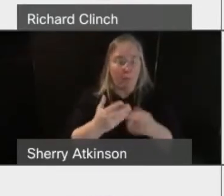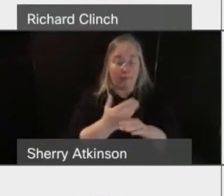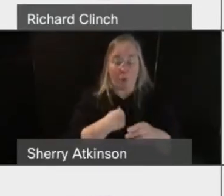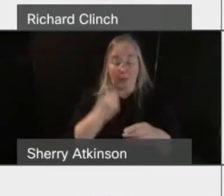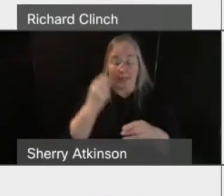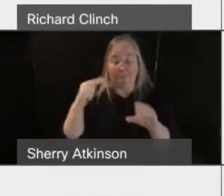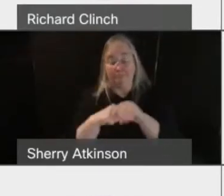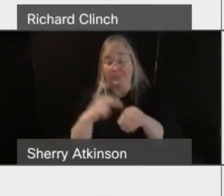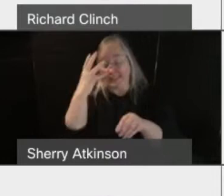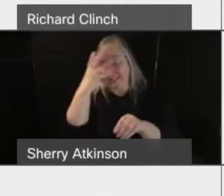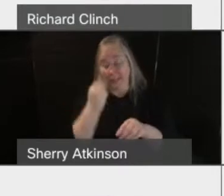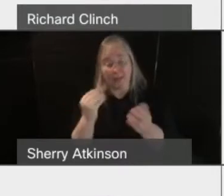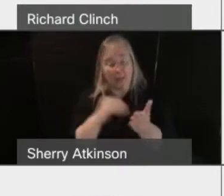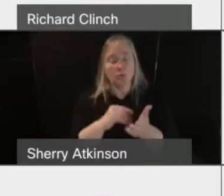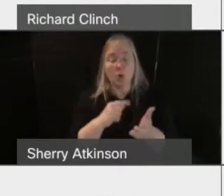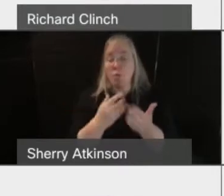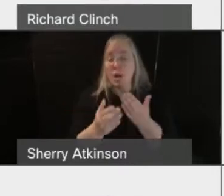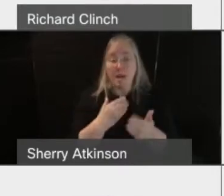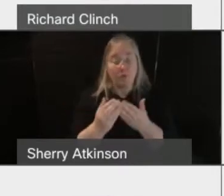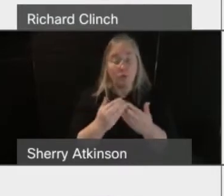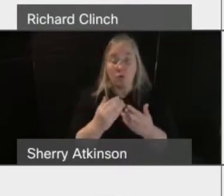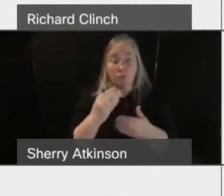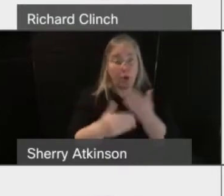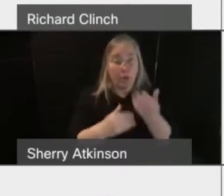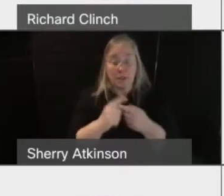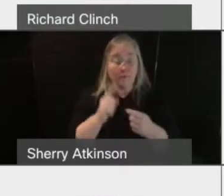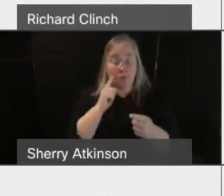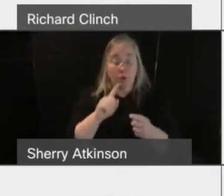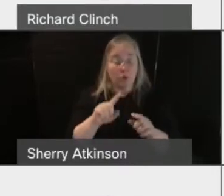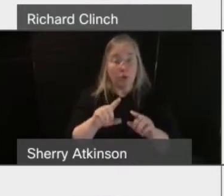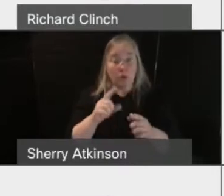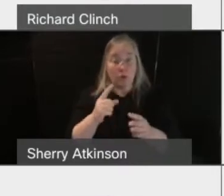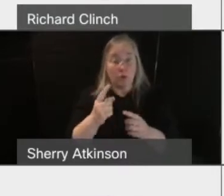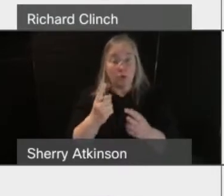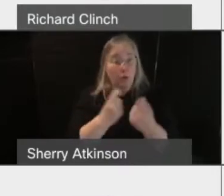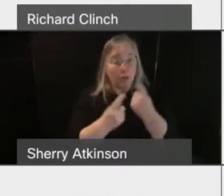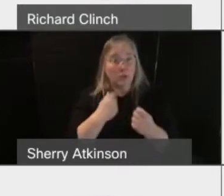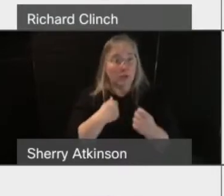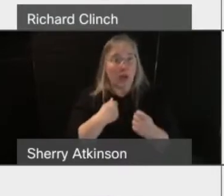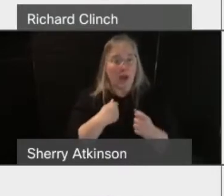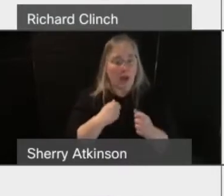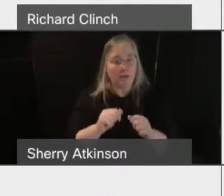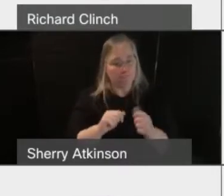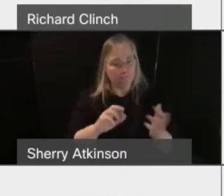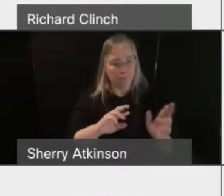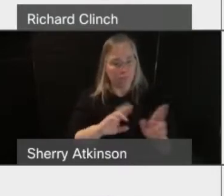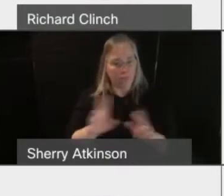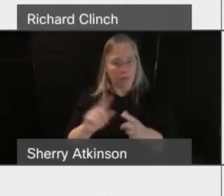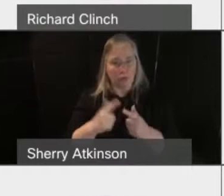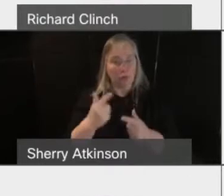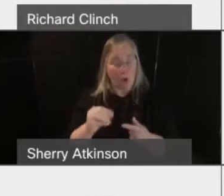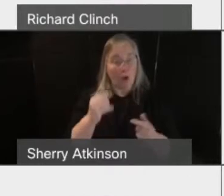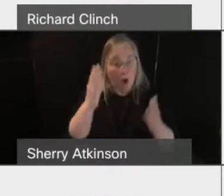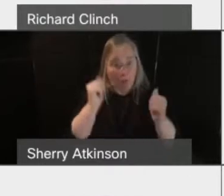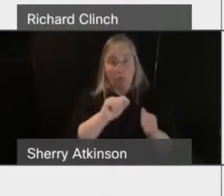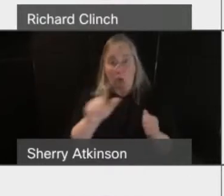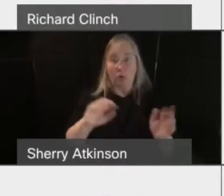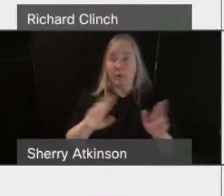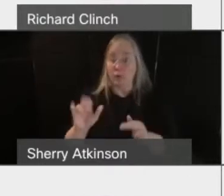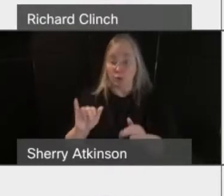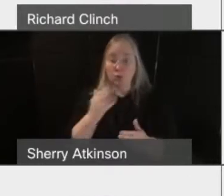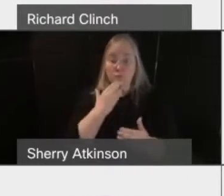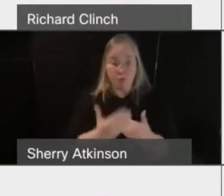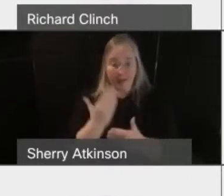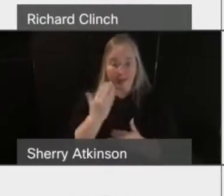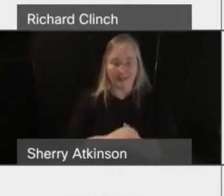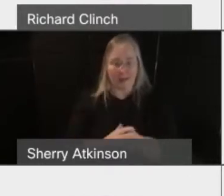process is for questions, Dr. Sun, I'm ramped up and ready to go. I hope everybody else is. Good morning. Thank you